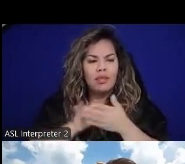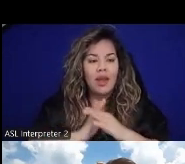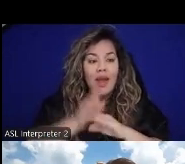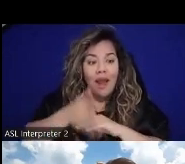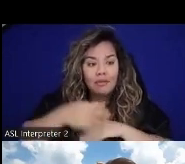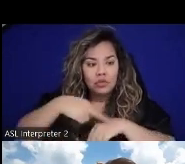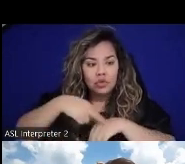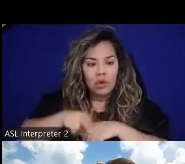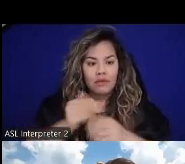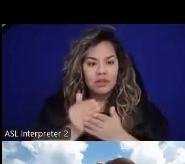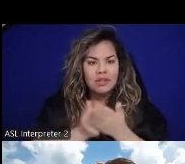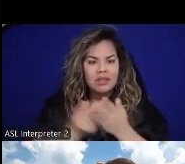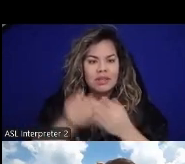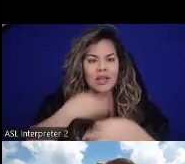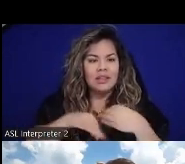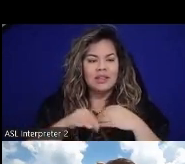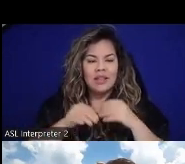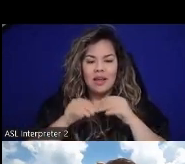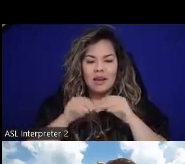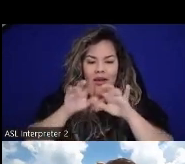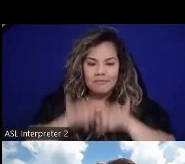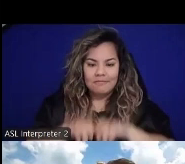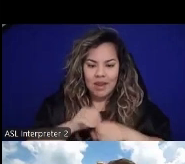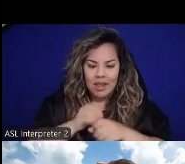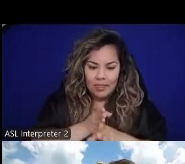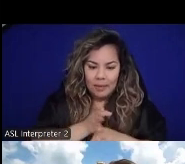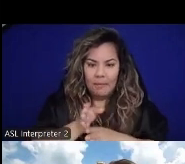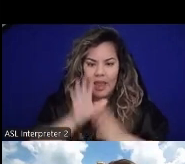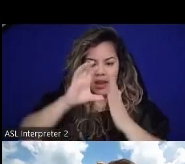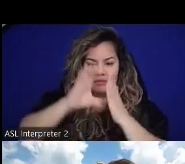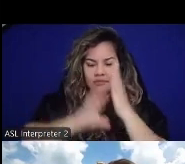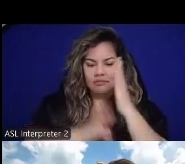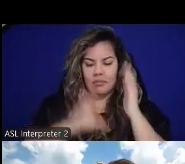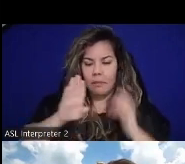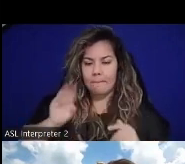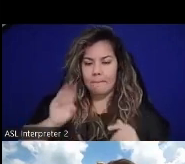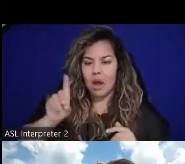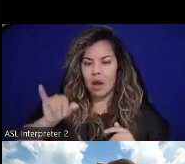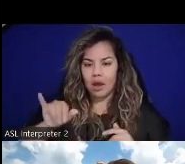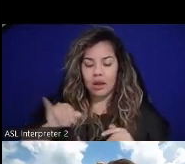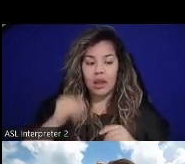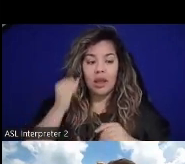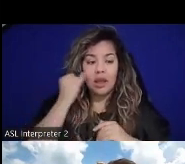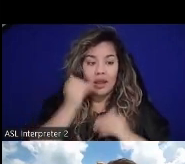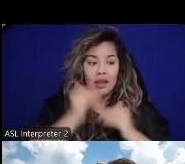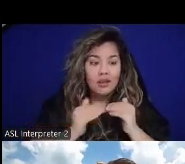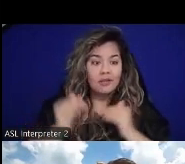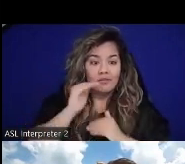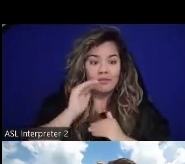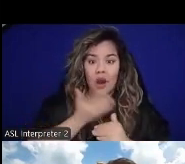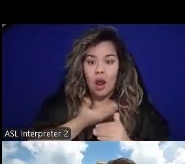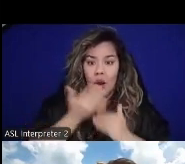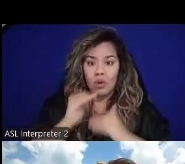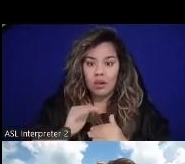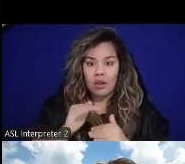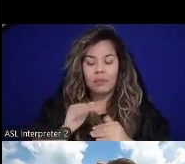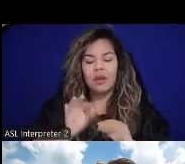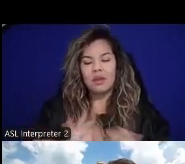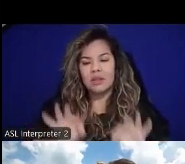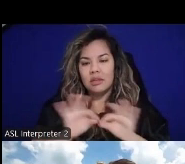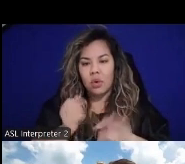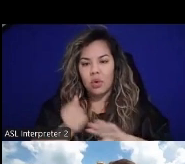the main body of the manuscript. If any figures and tables exceed the 50-page limit, you need to submit